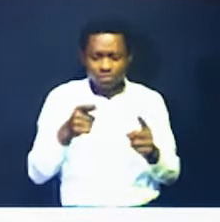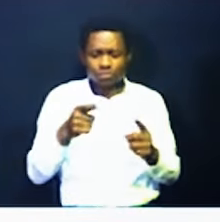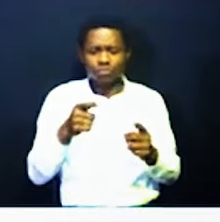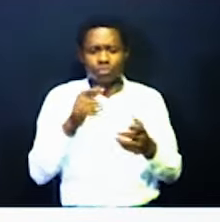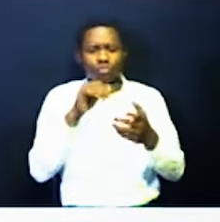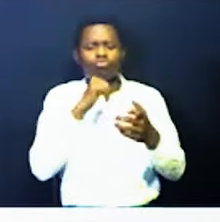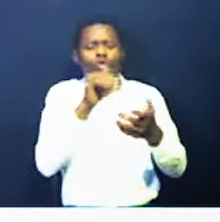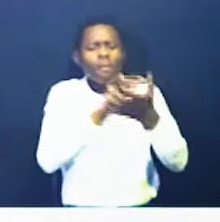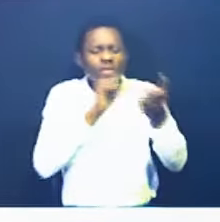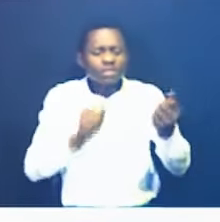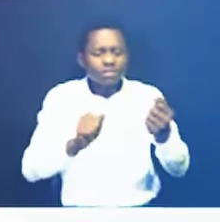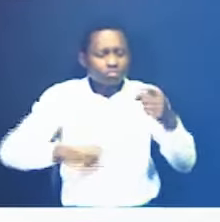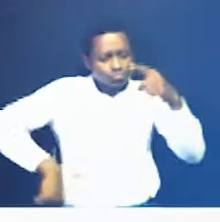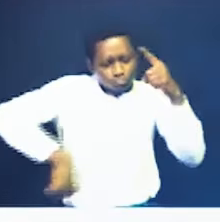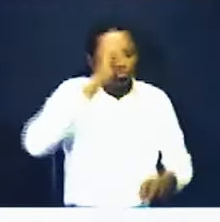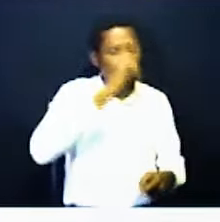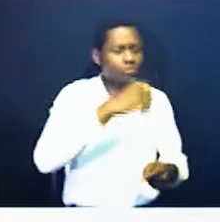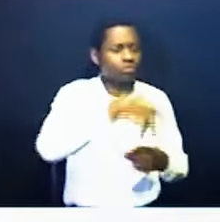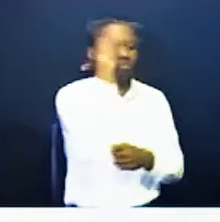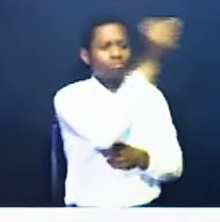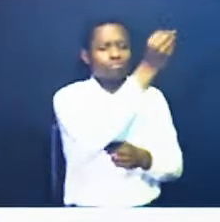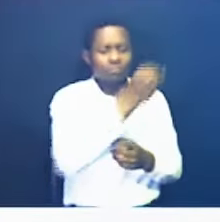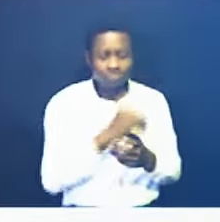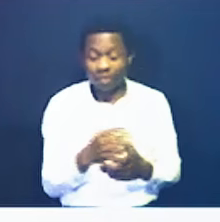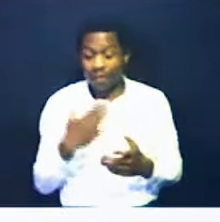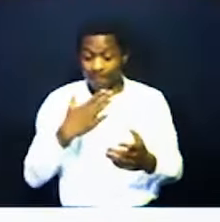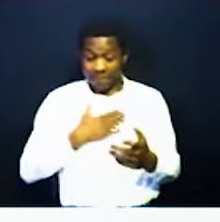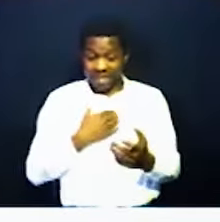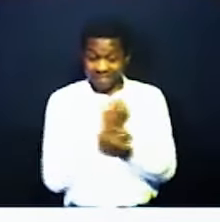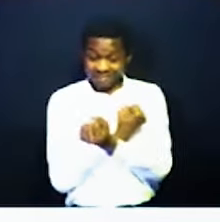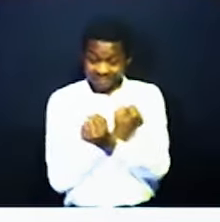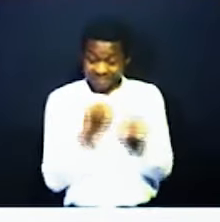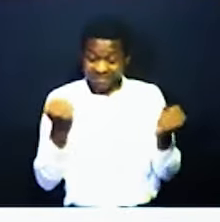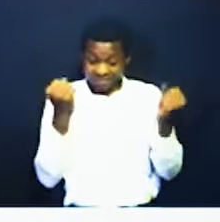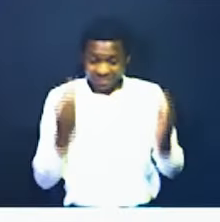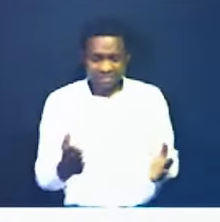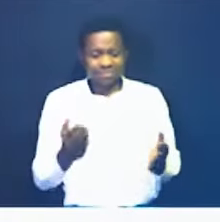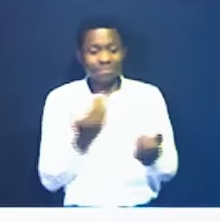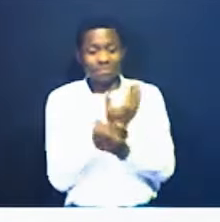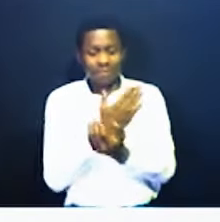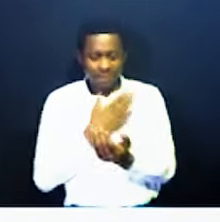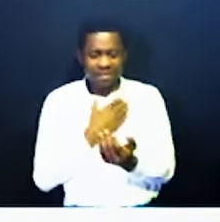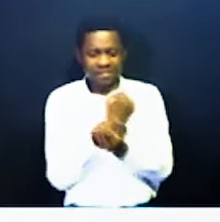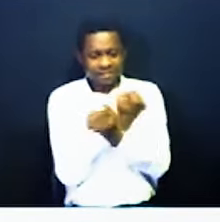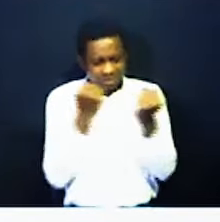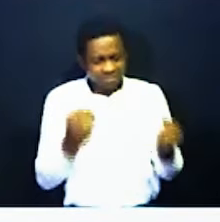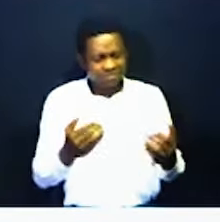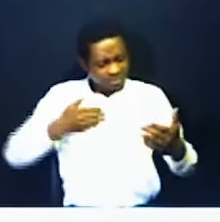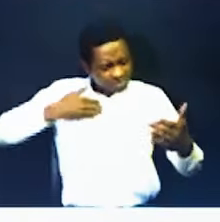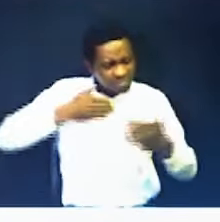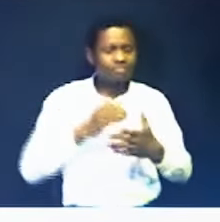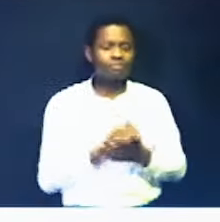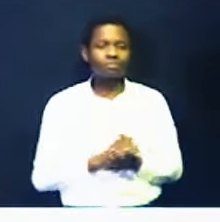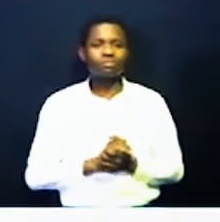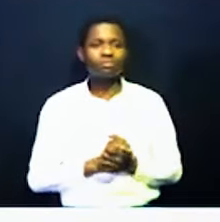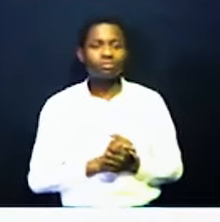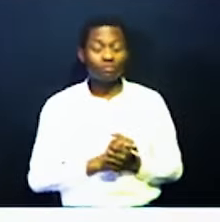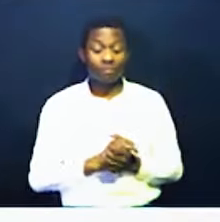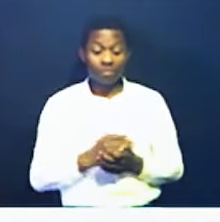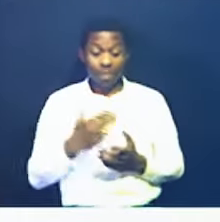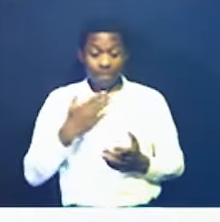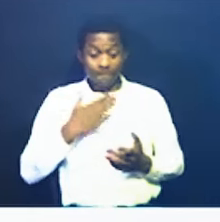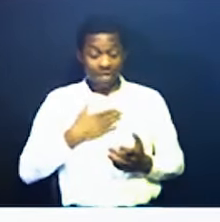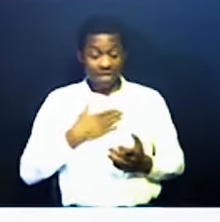begone unbelief, my salvation is near. The salvation for